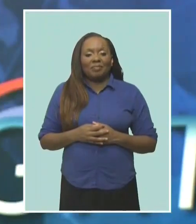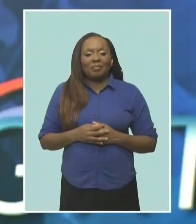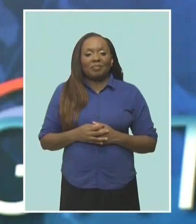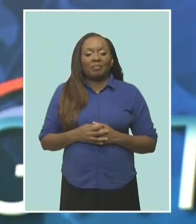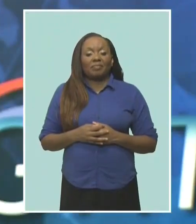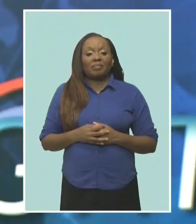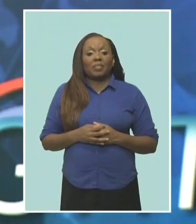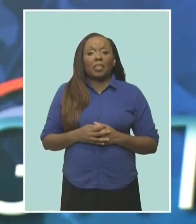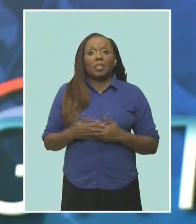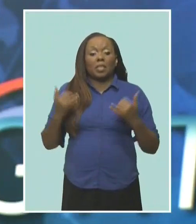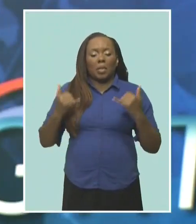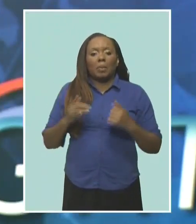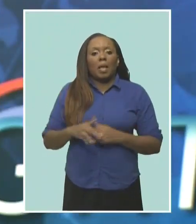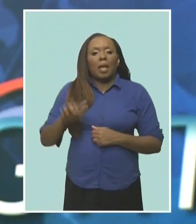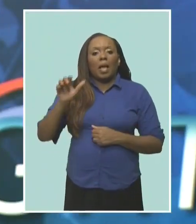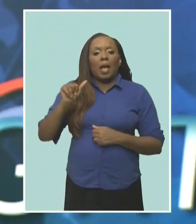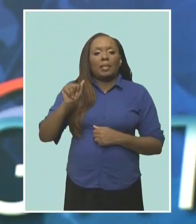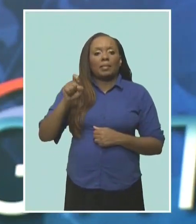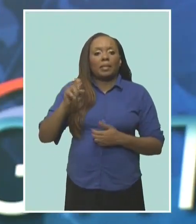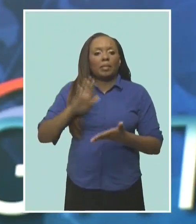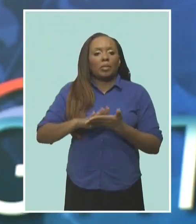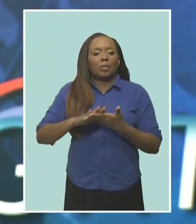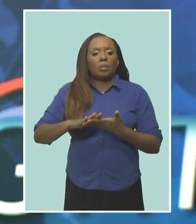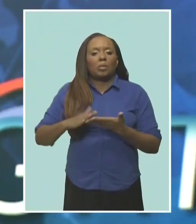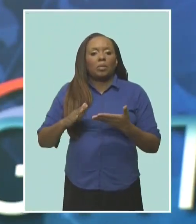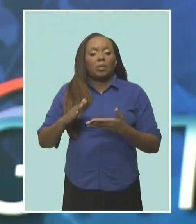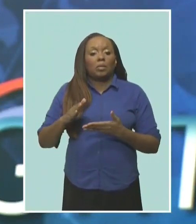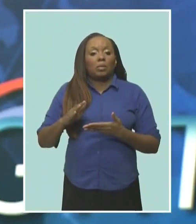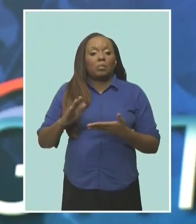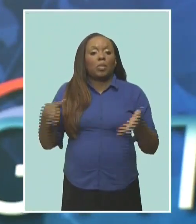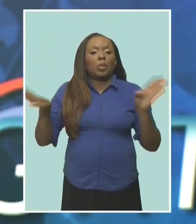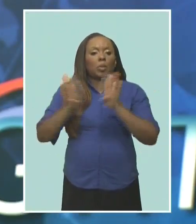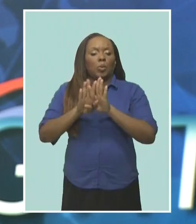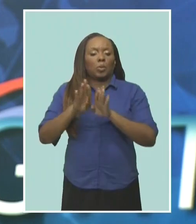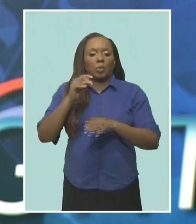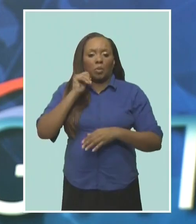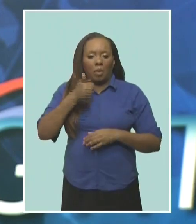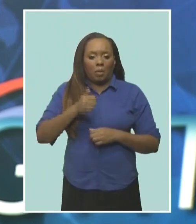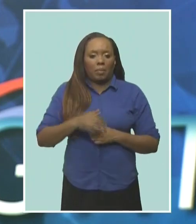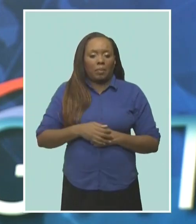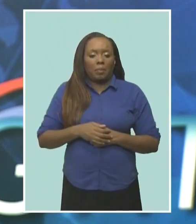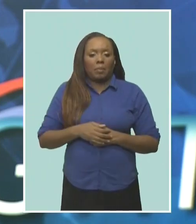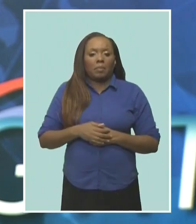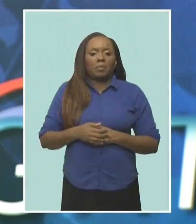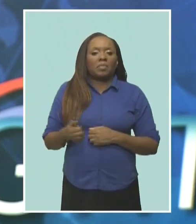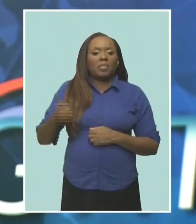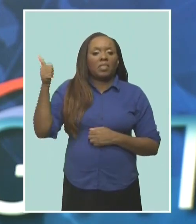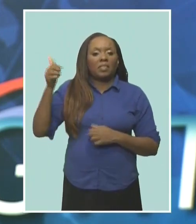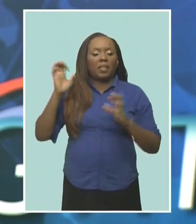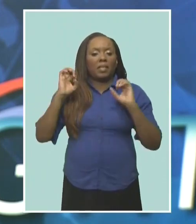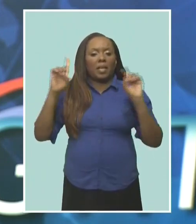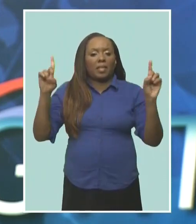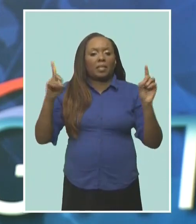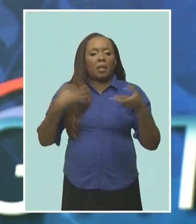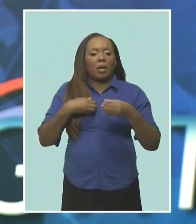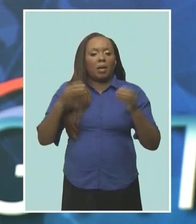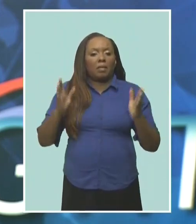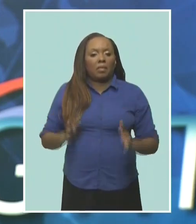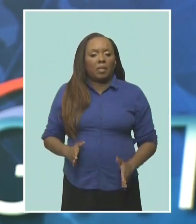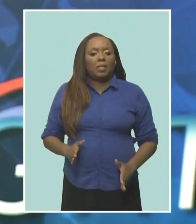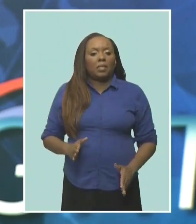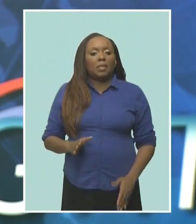Thanks, Wendy. We can tell you now that the Alexandra School will be closed tomorrow. This after Chief Education Officer Dr.